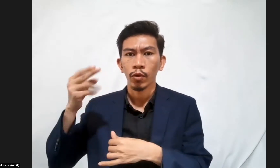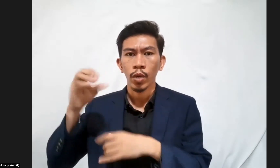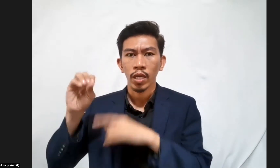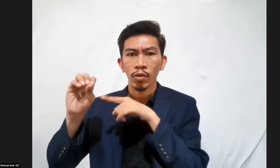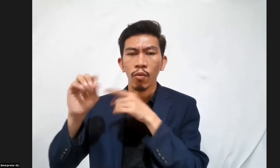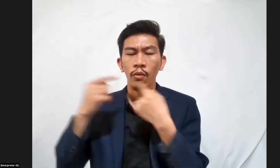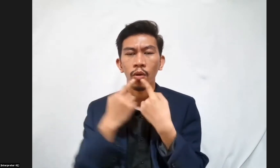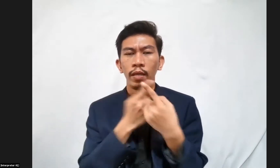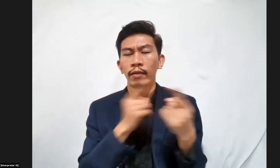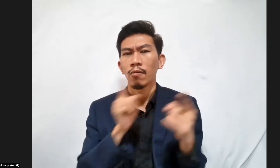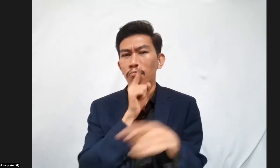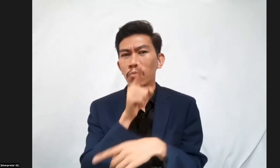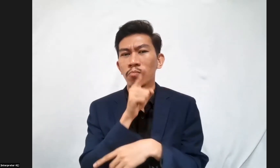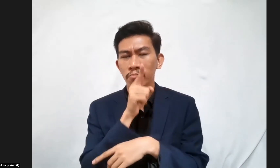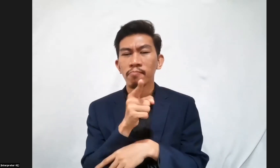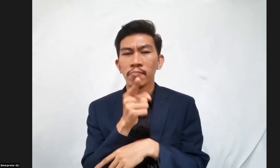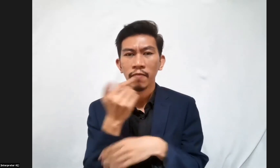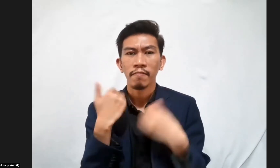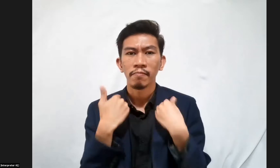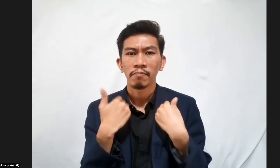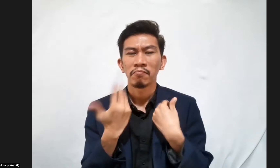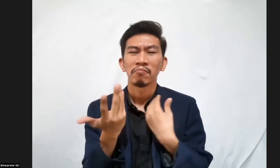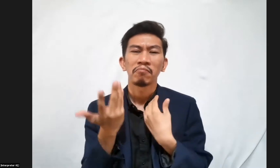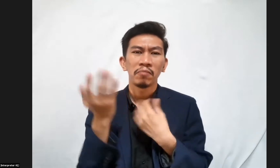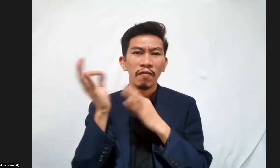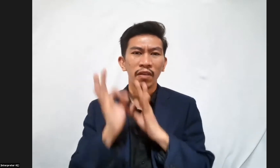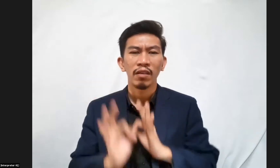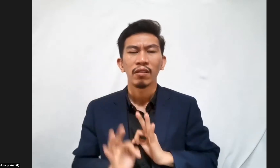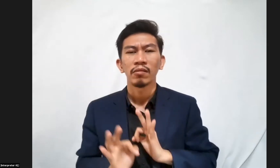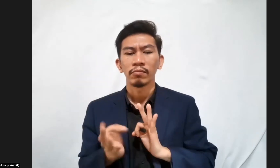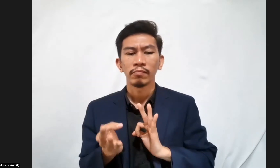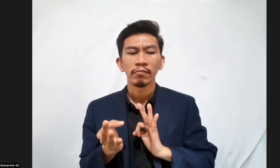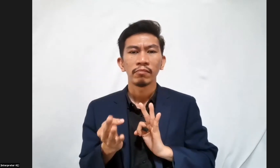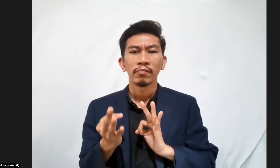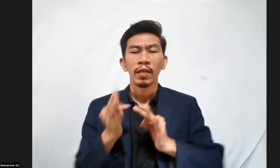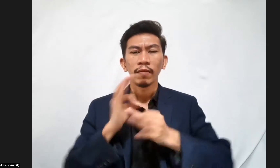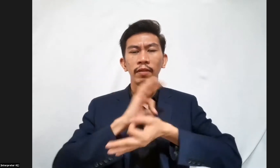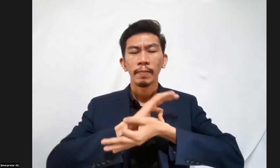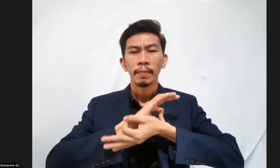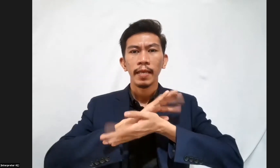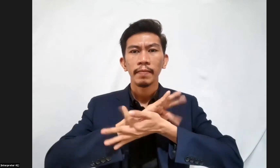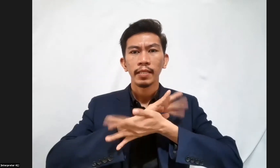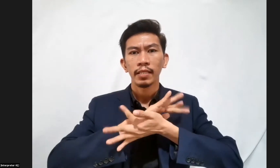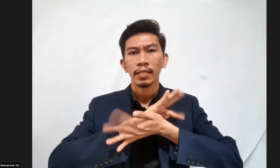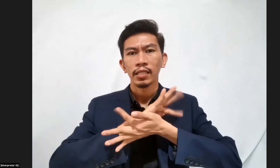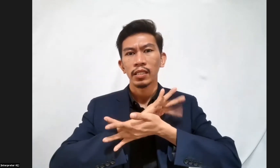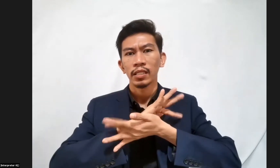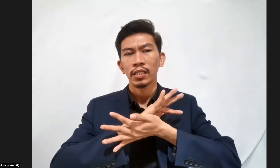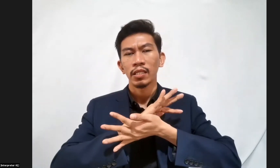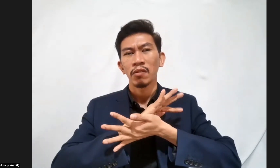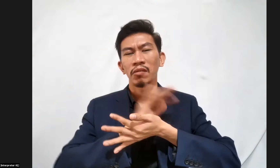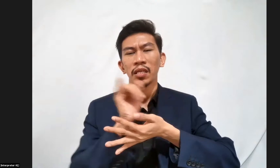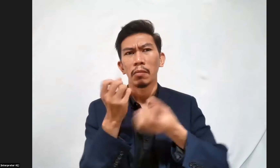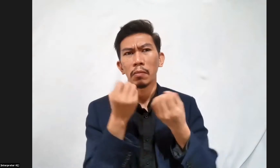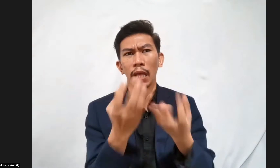we are, there is a fear of what they call a pandemic of cancer, of far